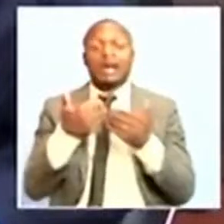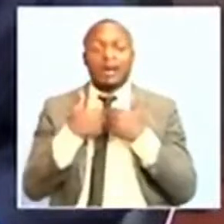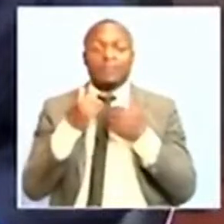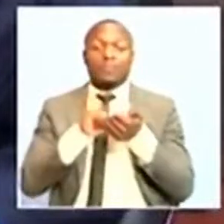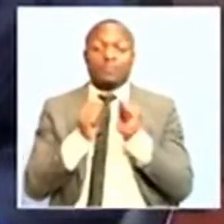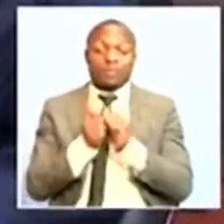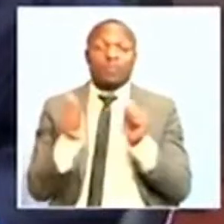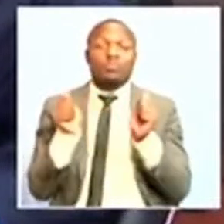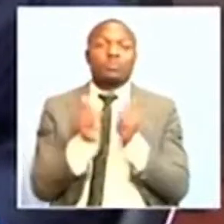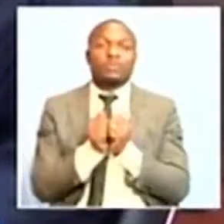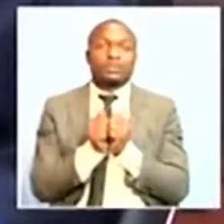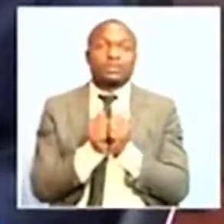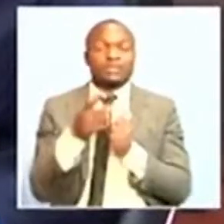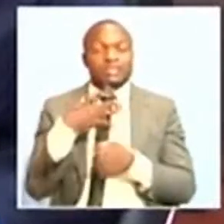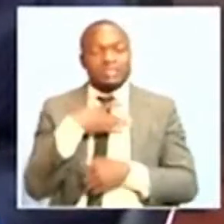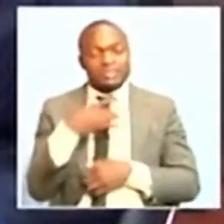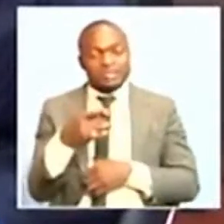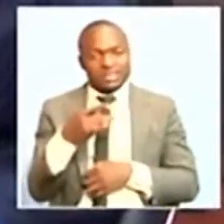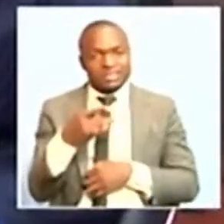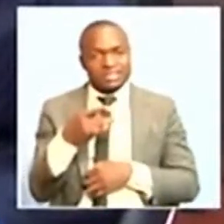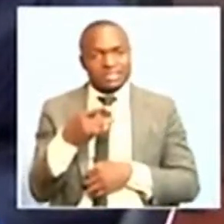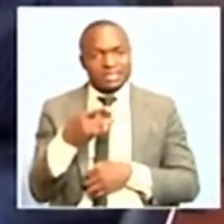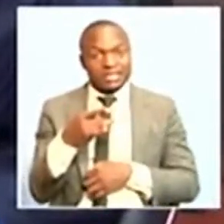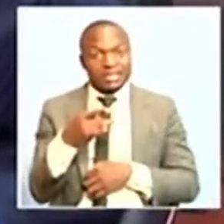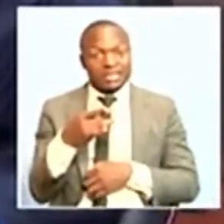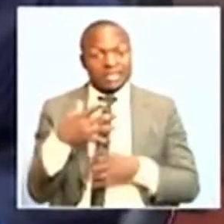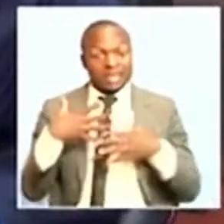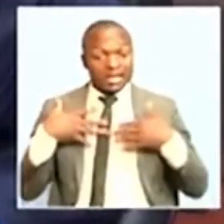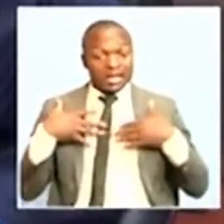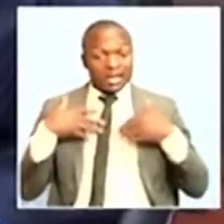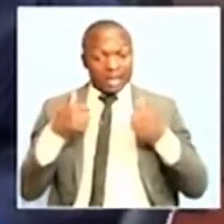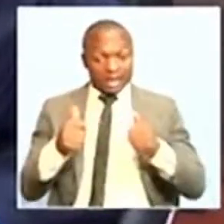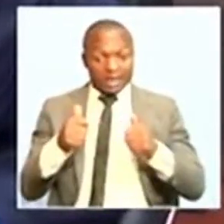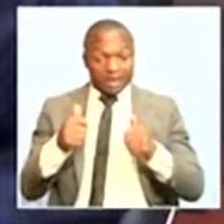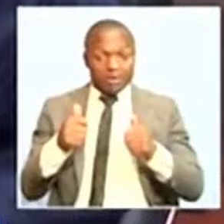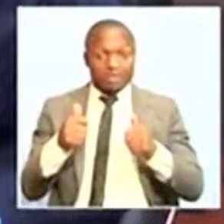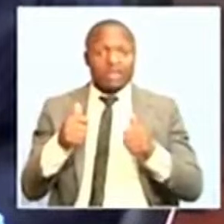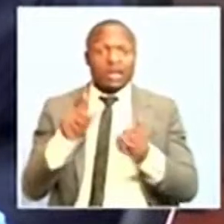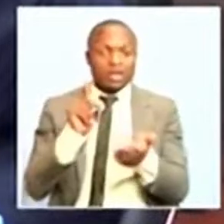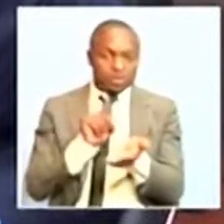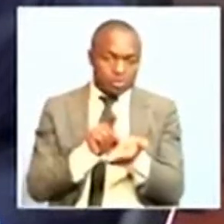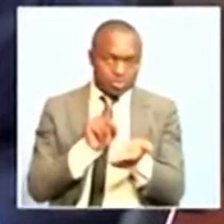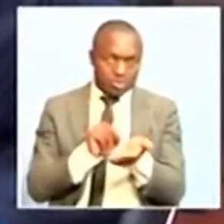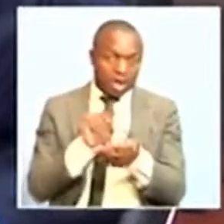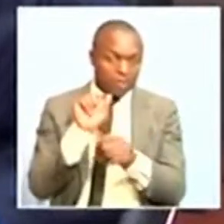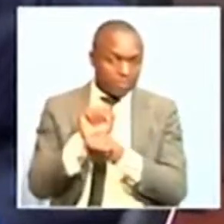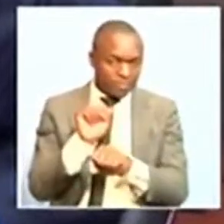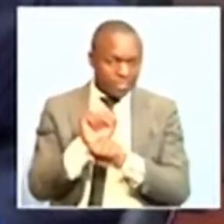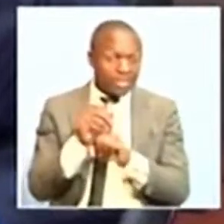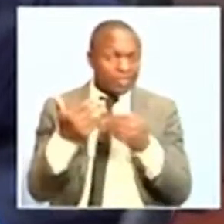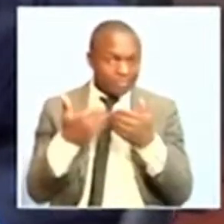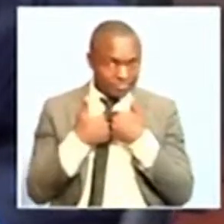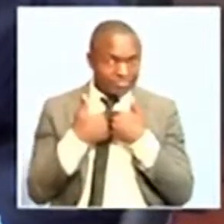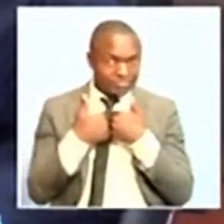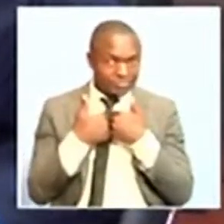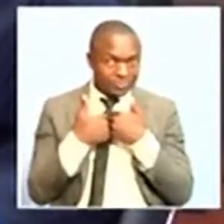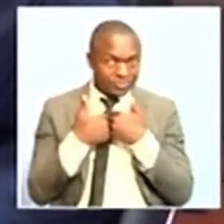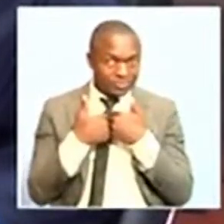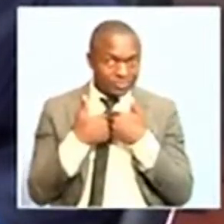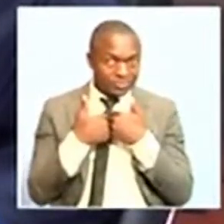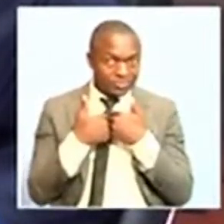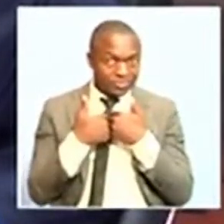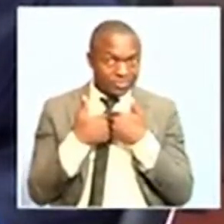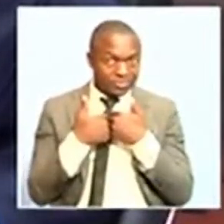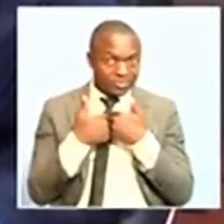with, because it's like, in a medical doctor when you're operating, and you have the cases of